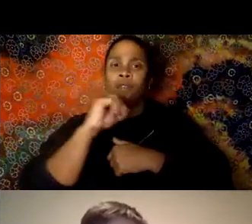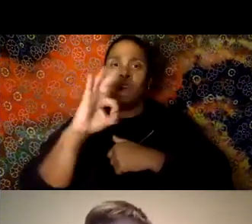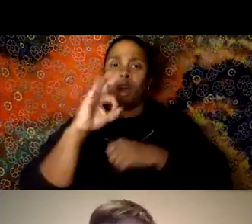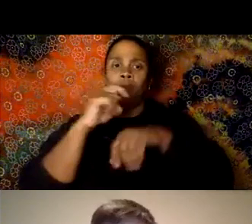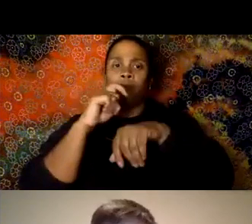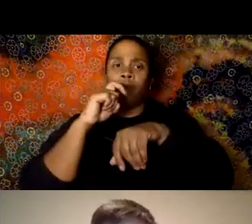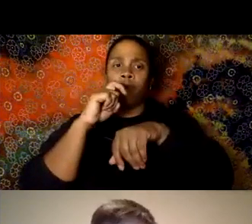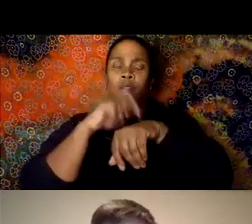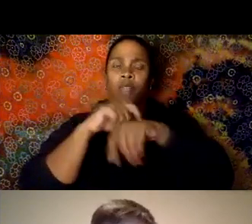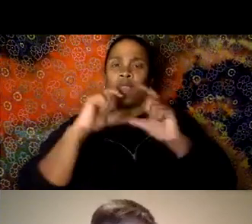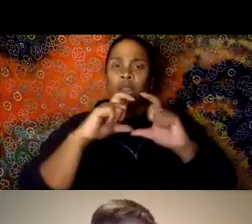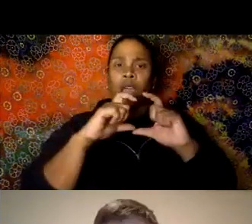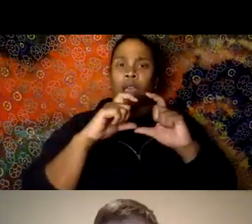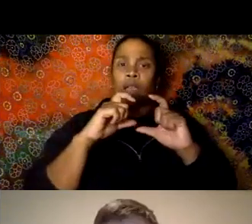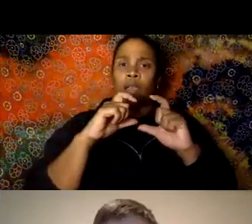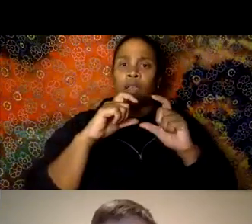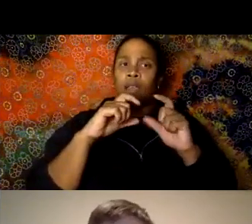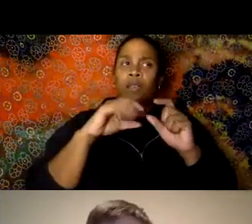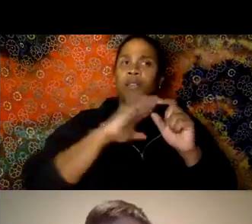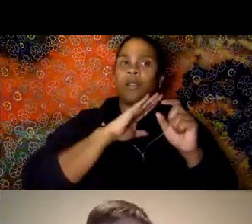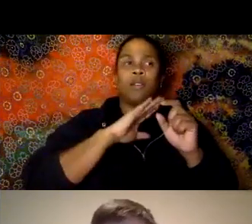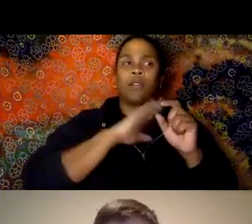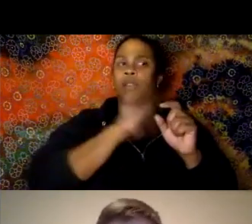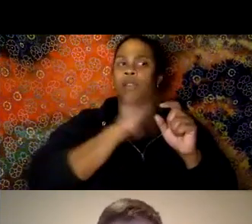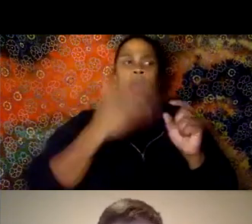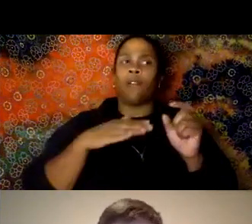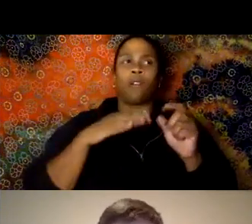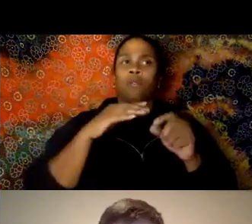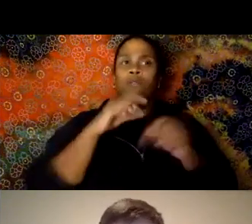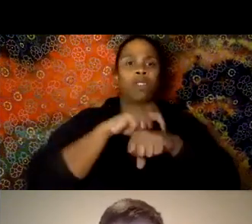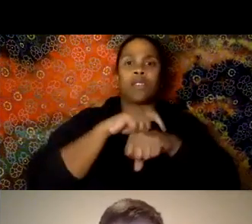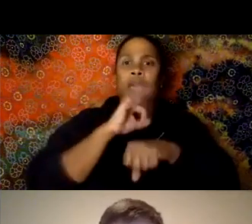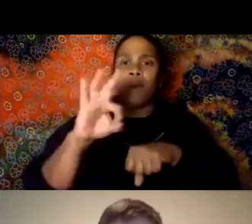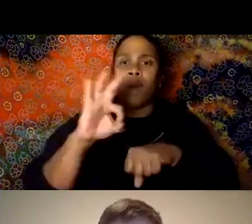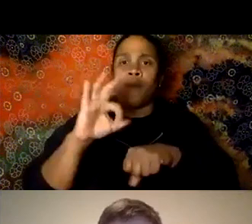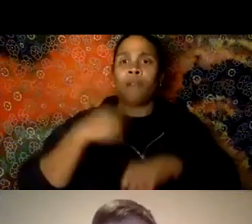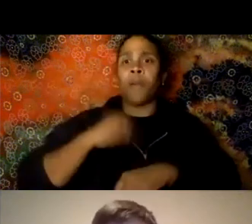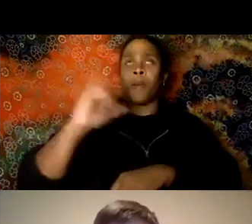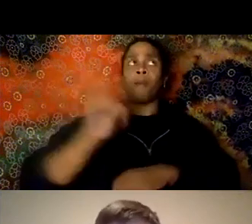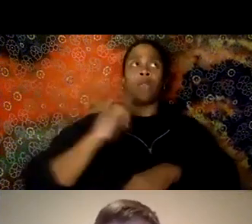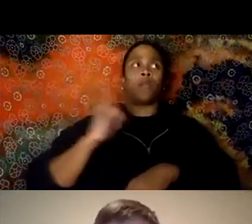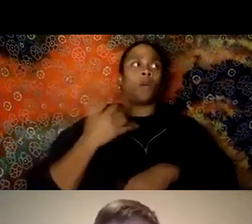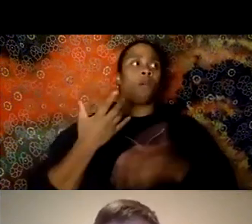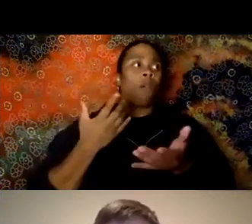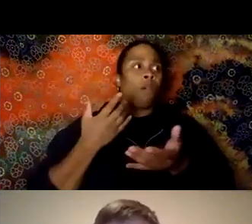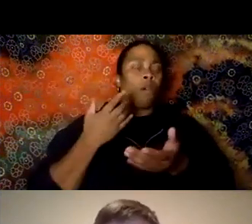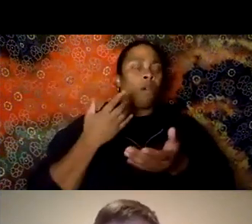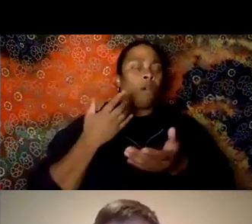me too. And that's why I have such a hard time with answering the question, what do you do? Well, I don't know. What am I doing right now? Because I'm